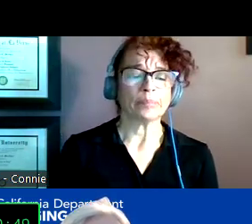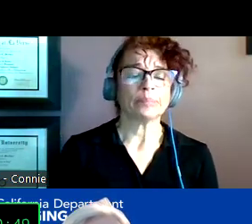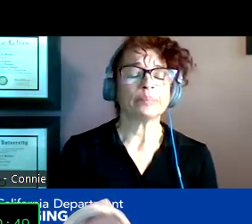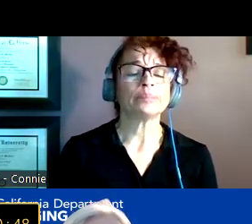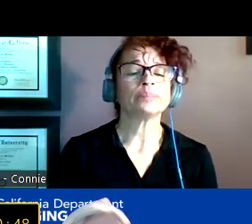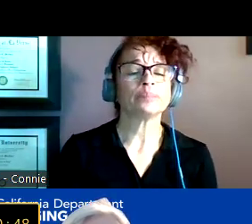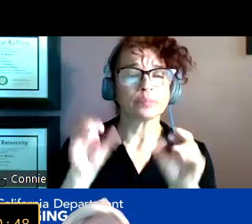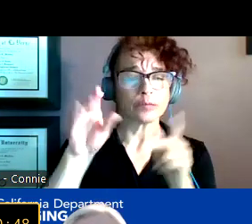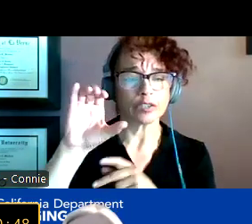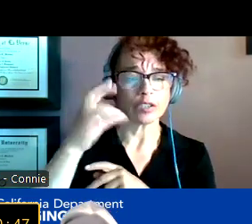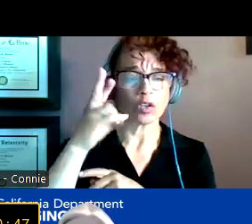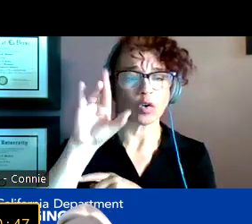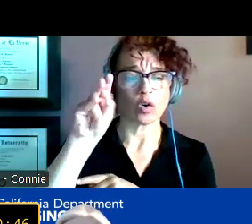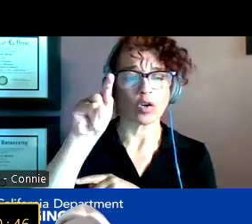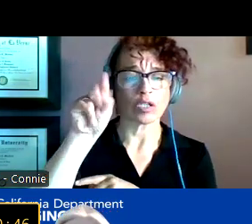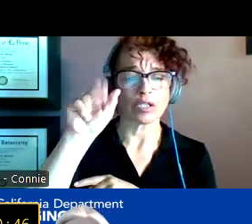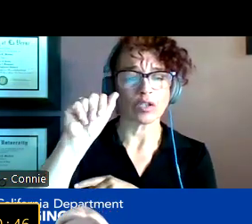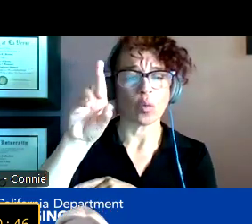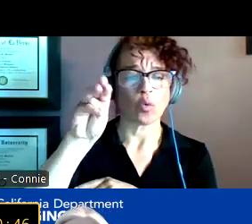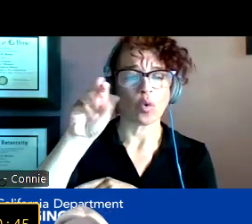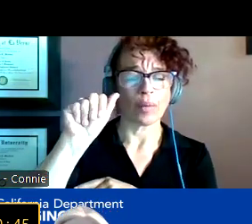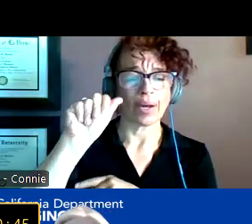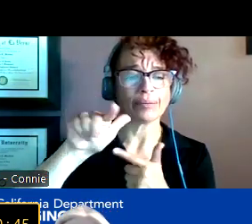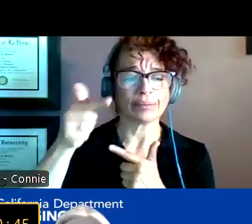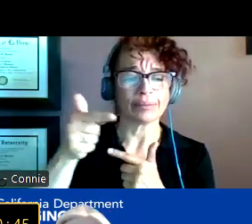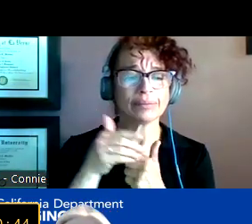Okay, we have Christina Roma.